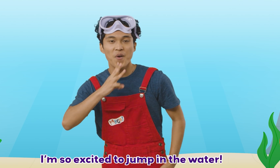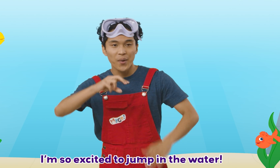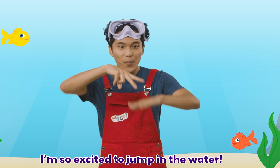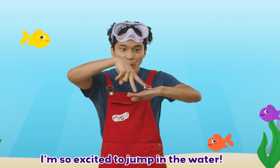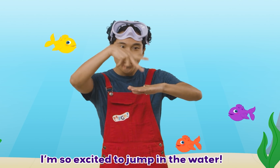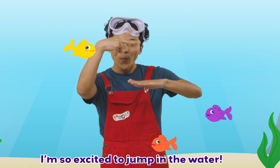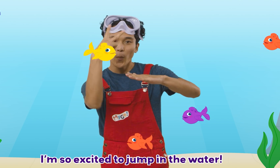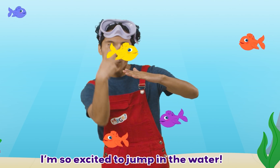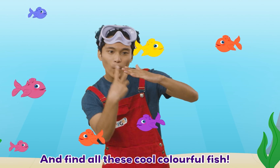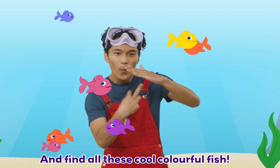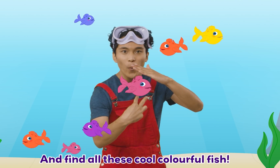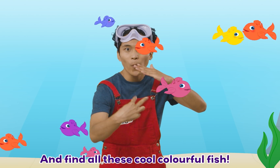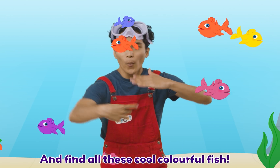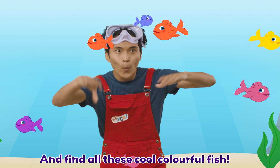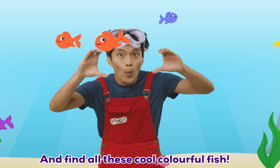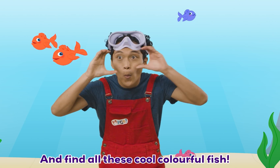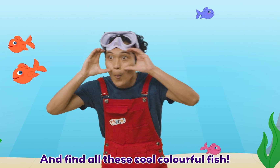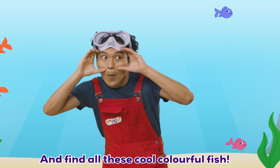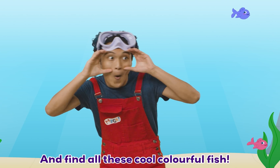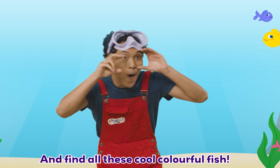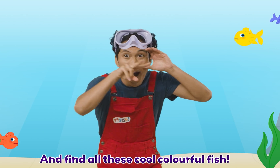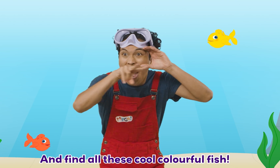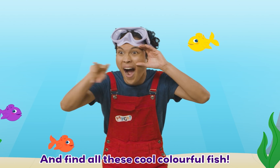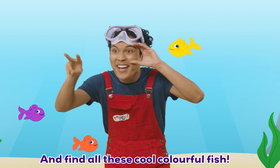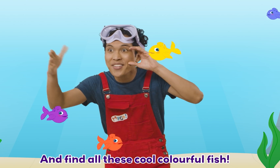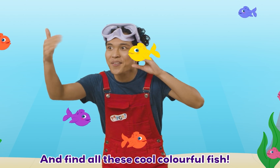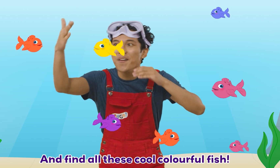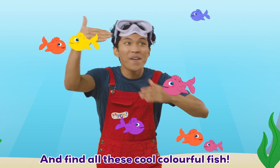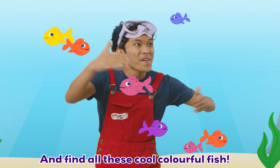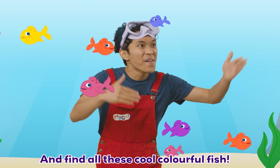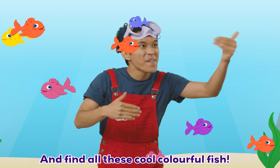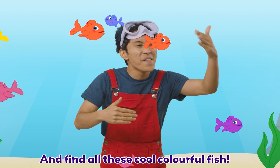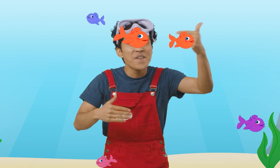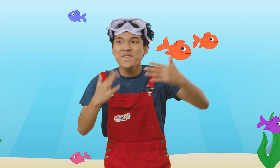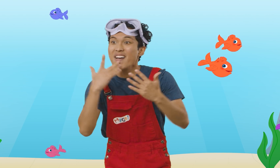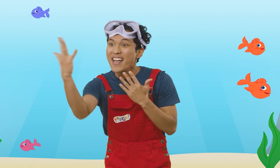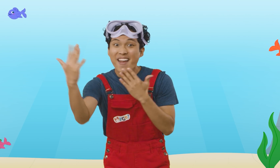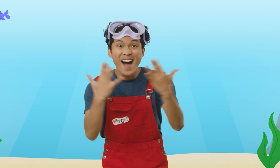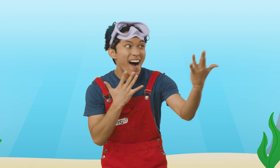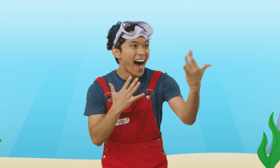jump in the water and find all these cool, colorful fish.